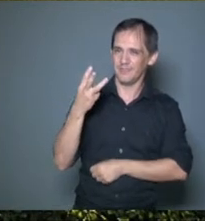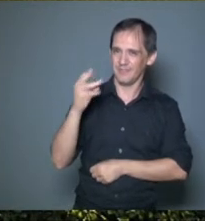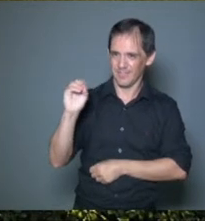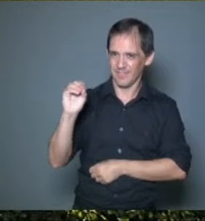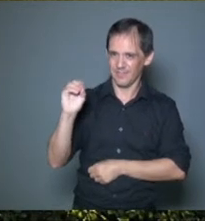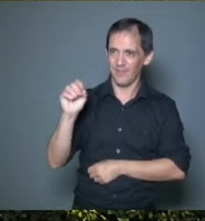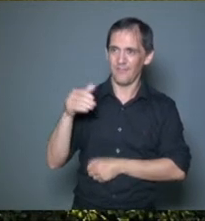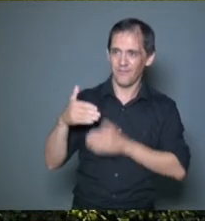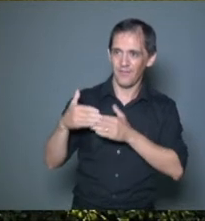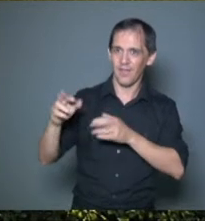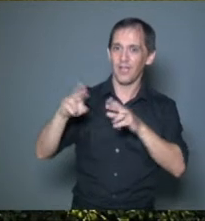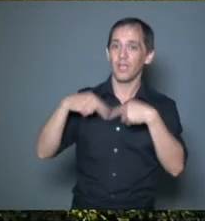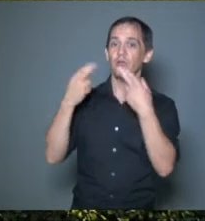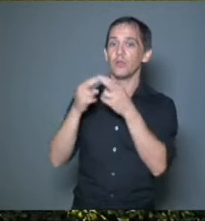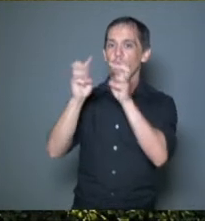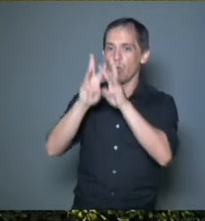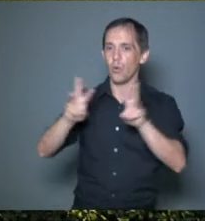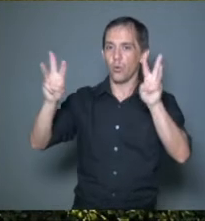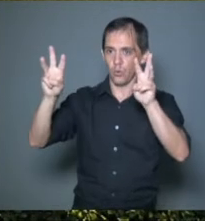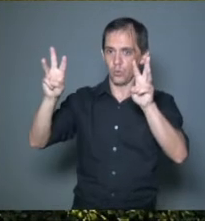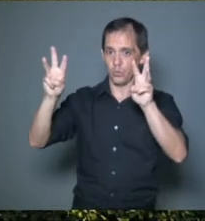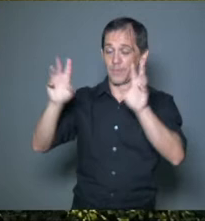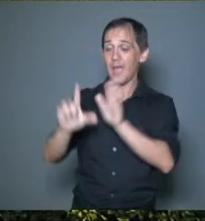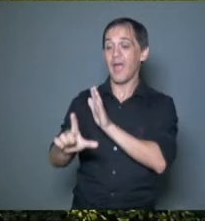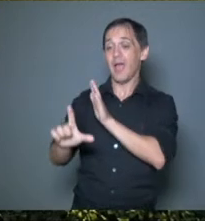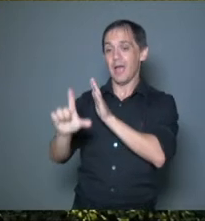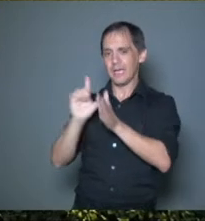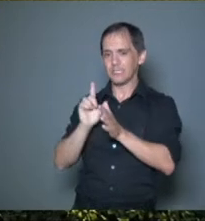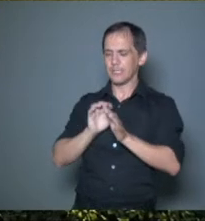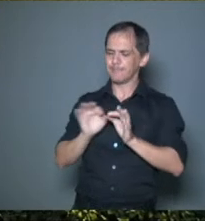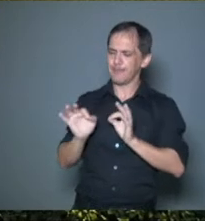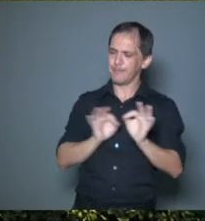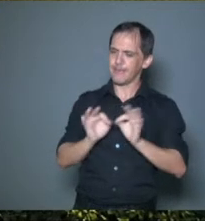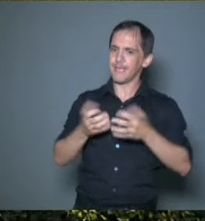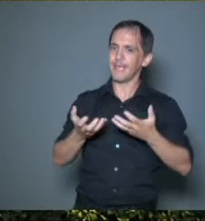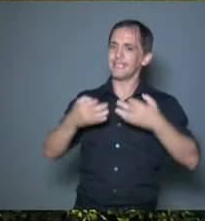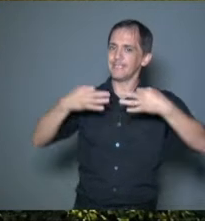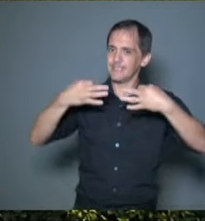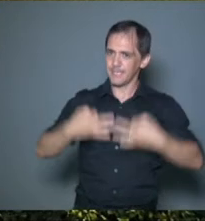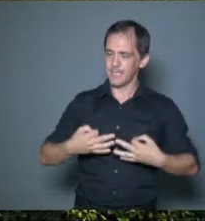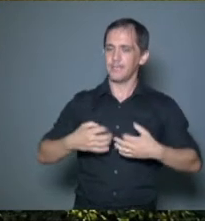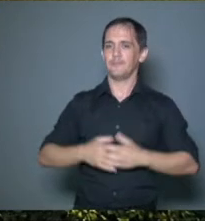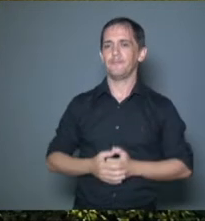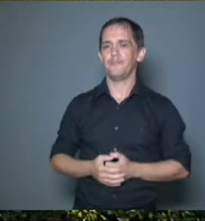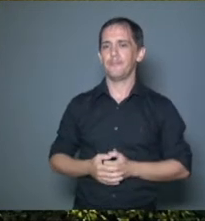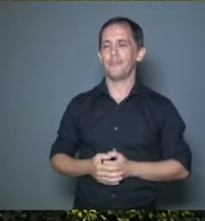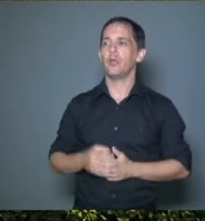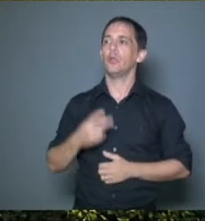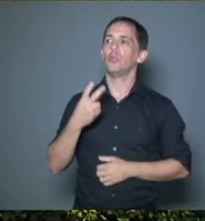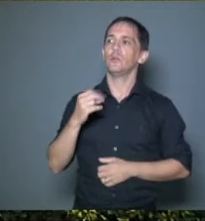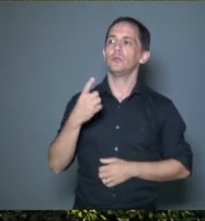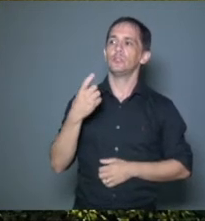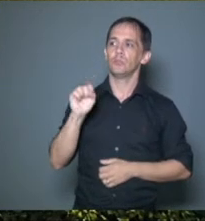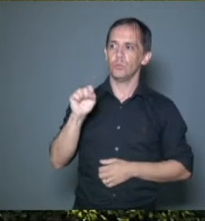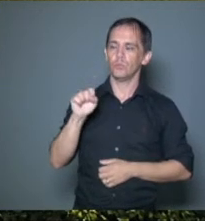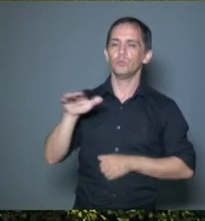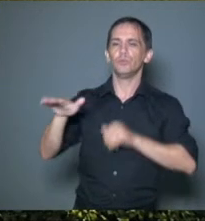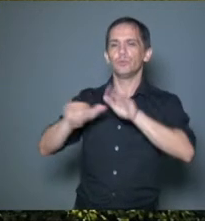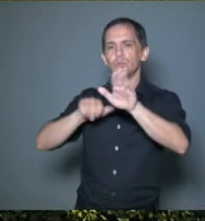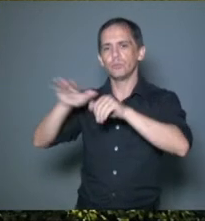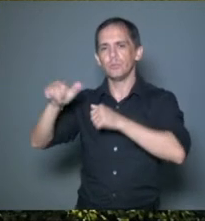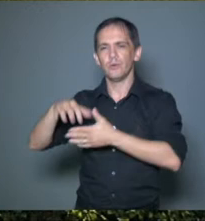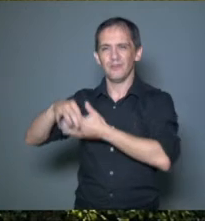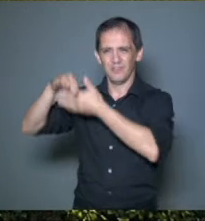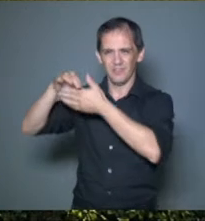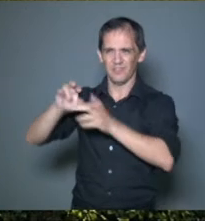2030's agenda would make sense for a company in agribusiness such as our case in 2018. We